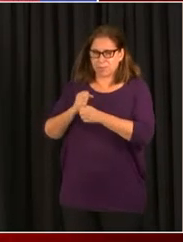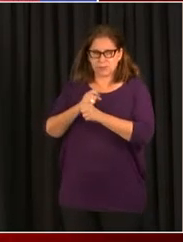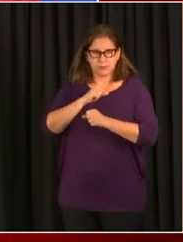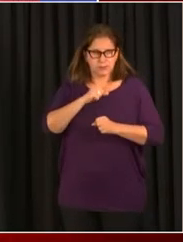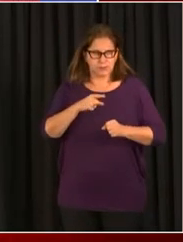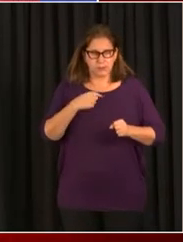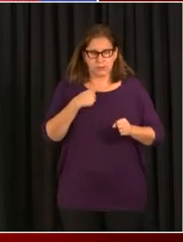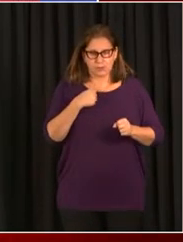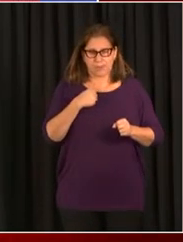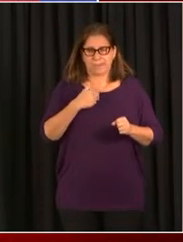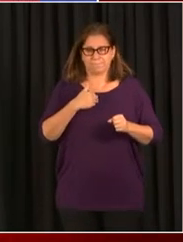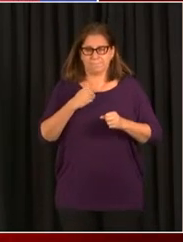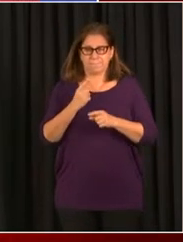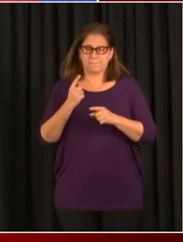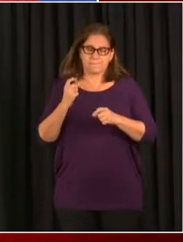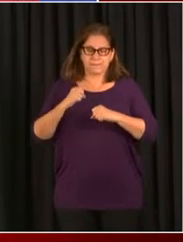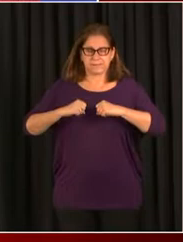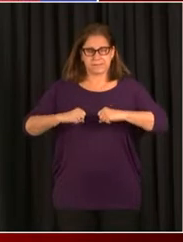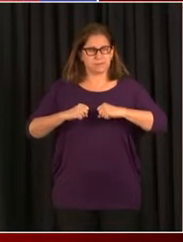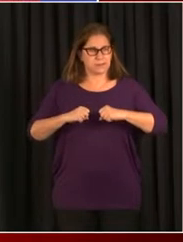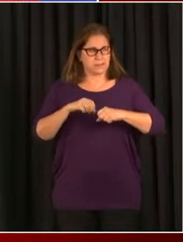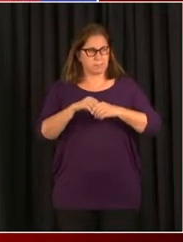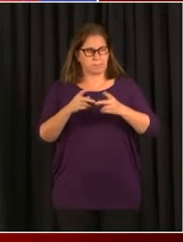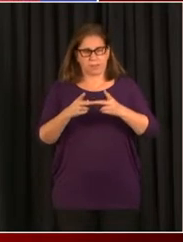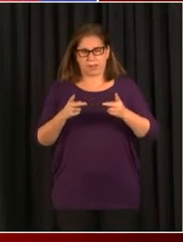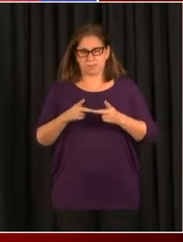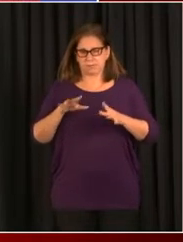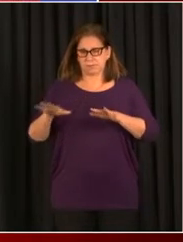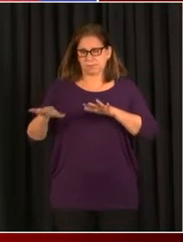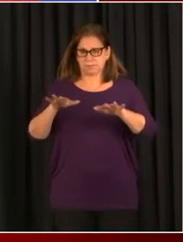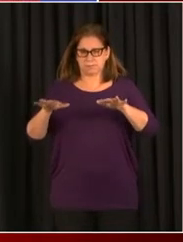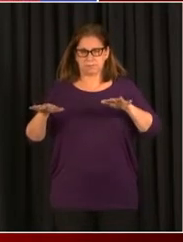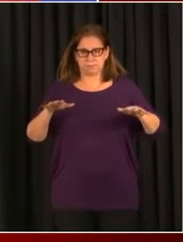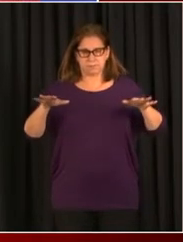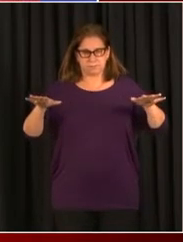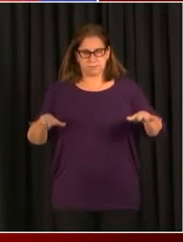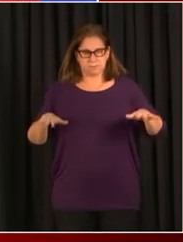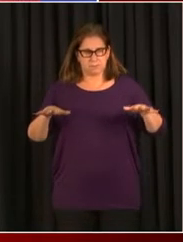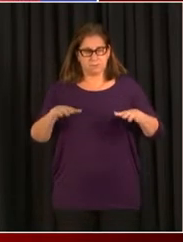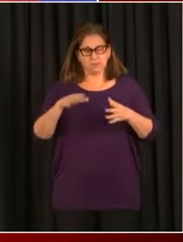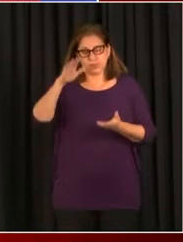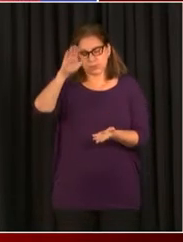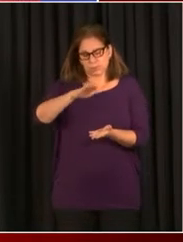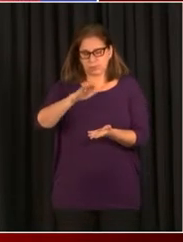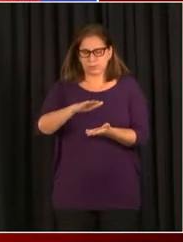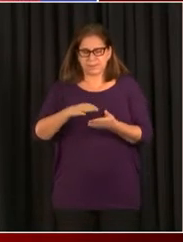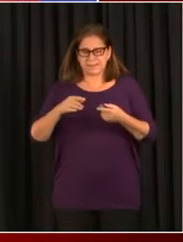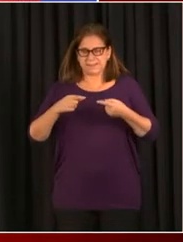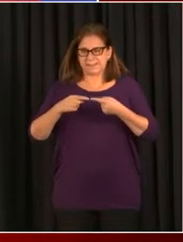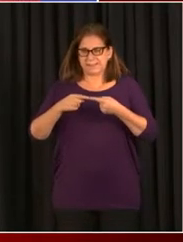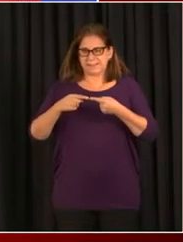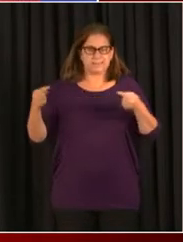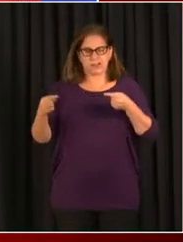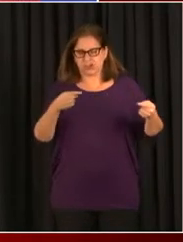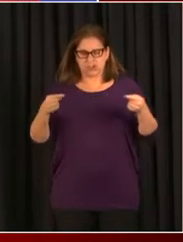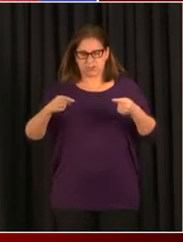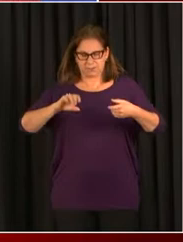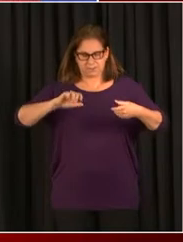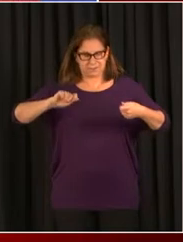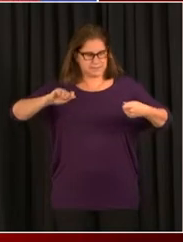but also that we have the resources that we need in our neighborhoods. And we will